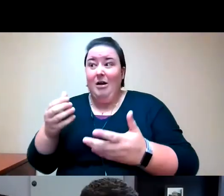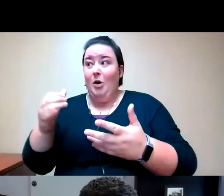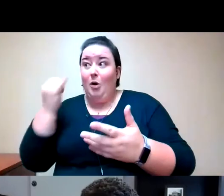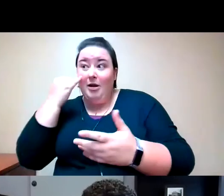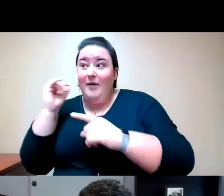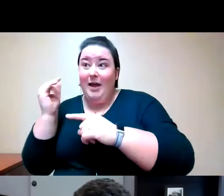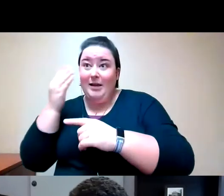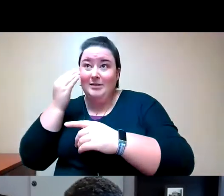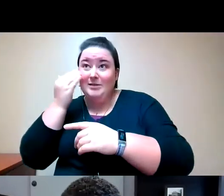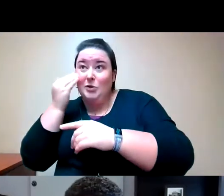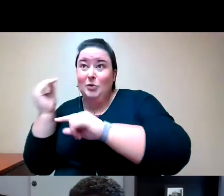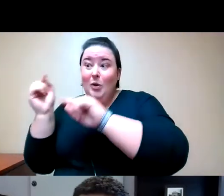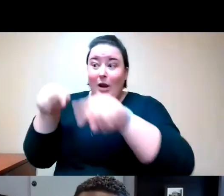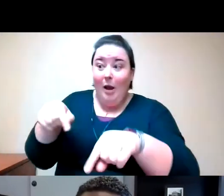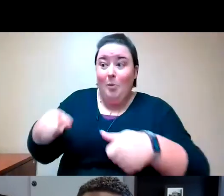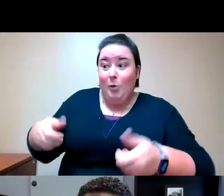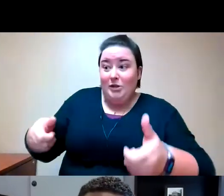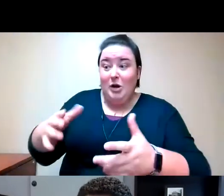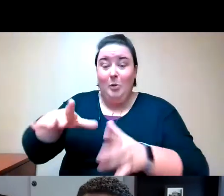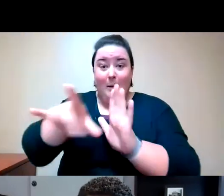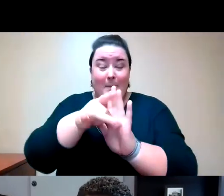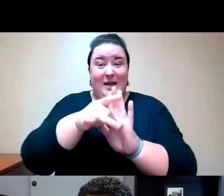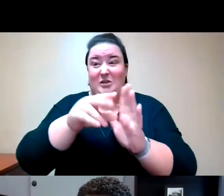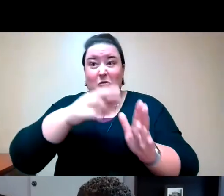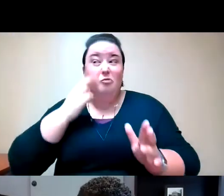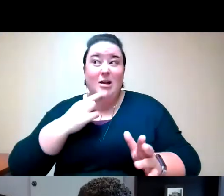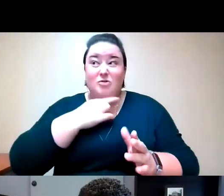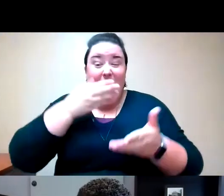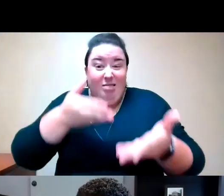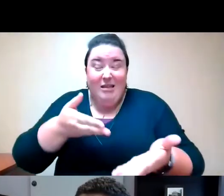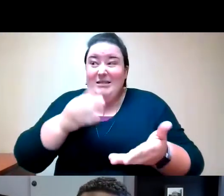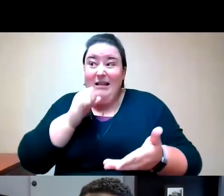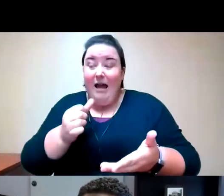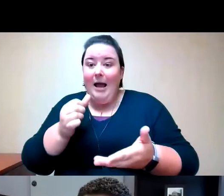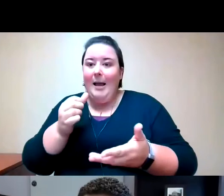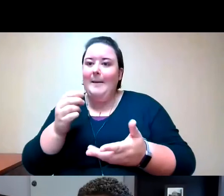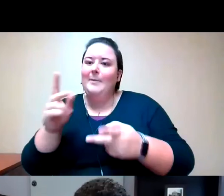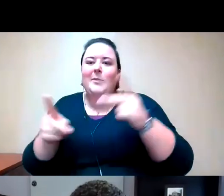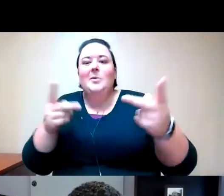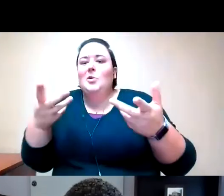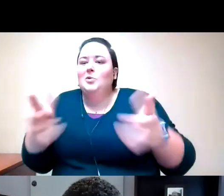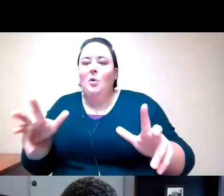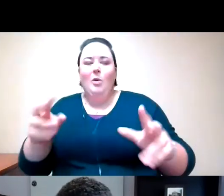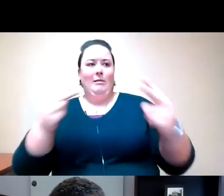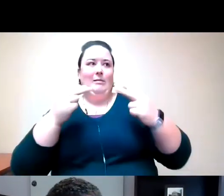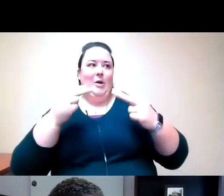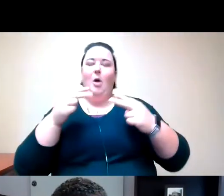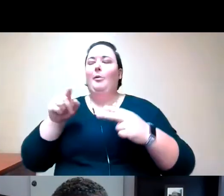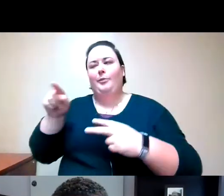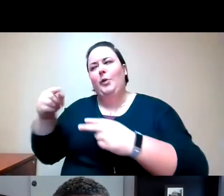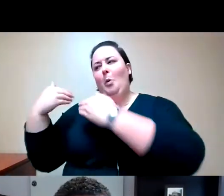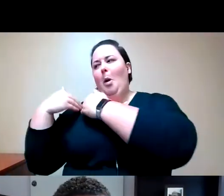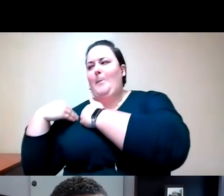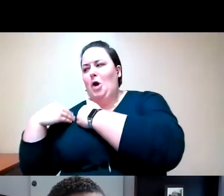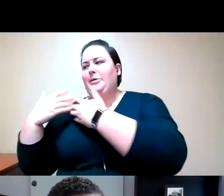wheelchair, we would not have chosen this restaurant. People don't want to be seen as a burden. People don't want to be seen as less than.